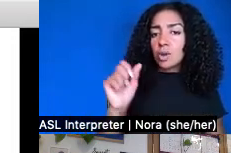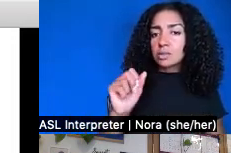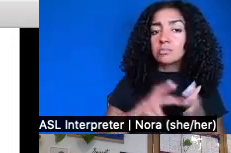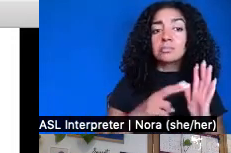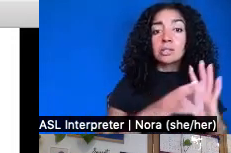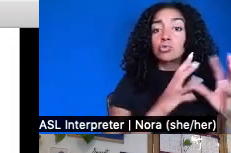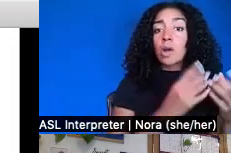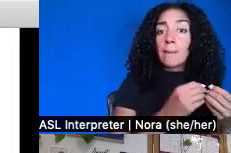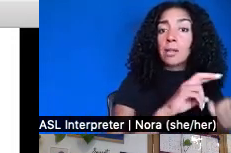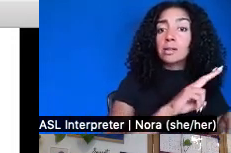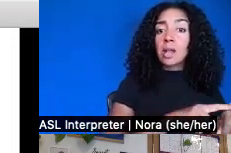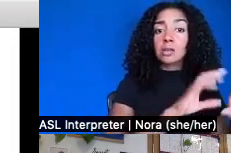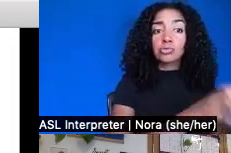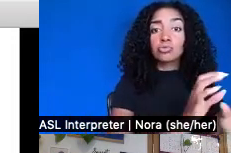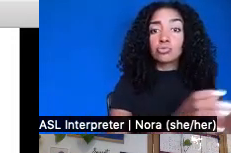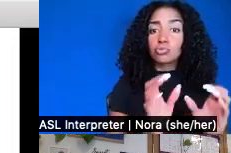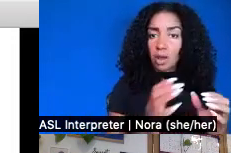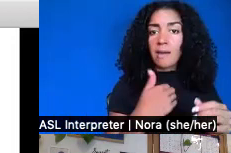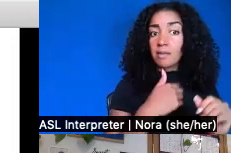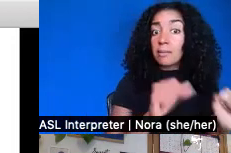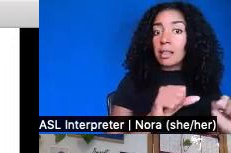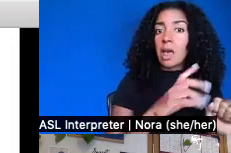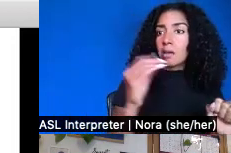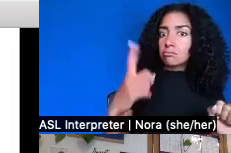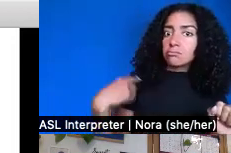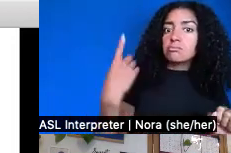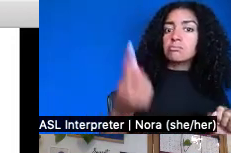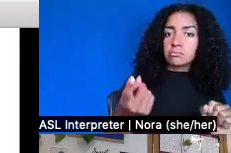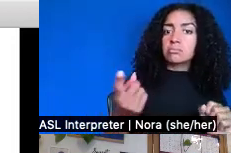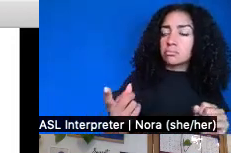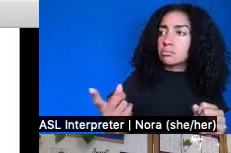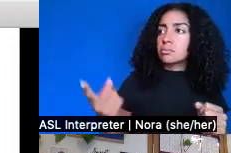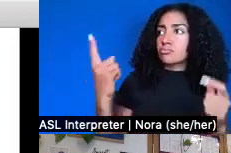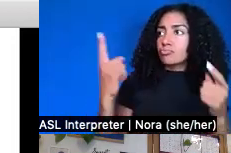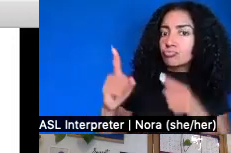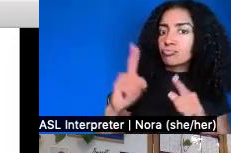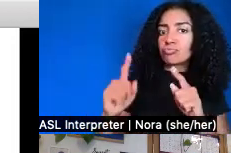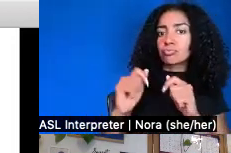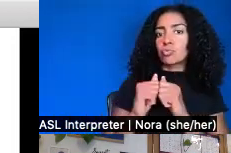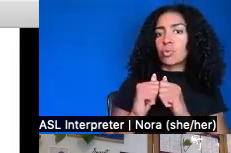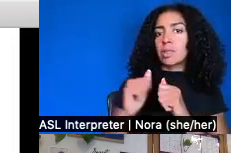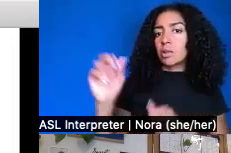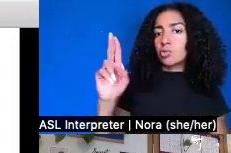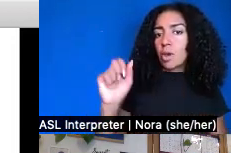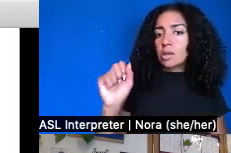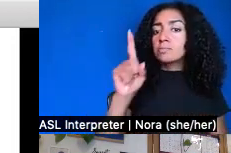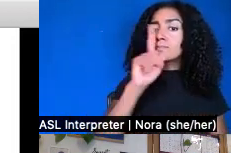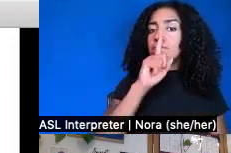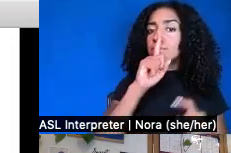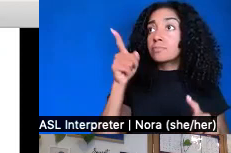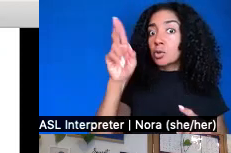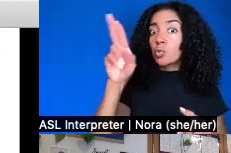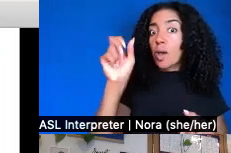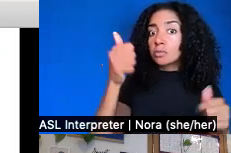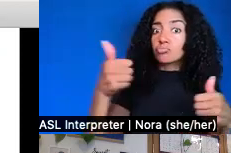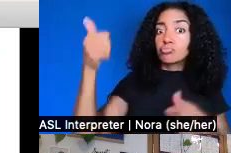ability and have historically entered into treaties with the United States, right? So it's not this power over thing. It's a parallel